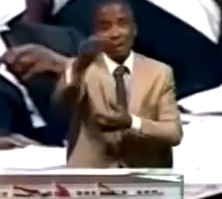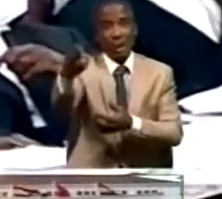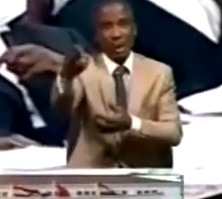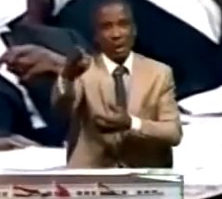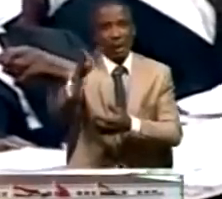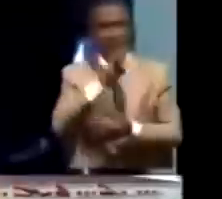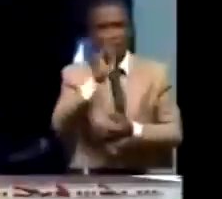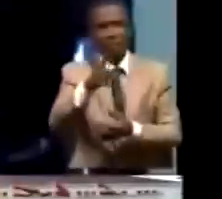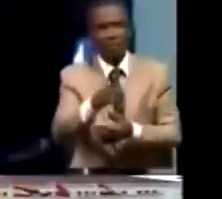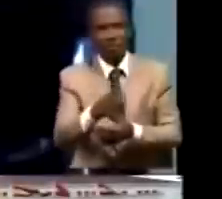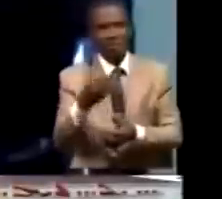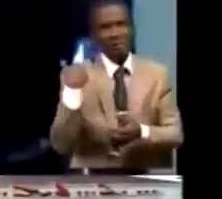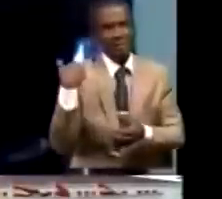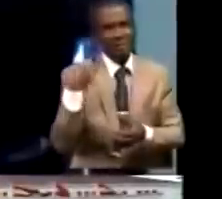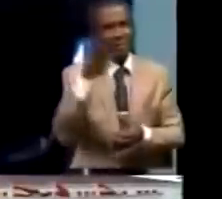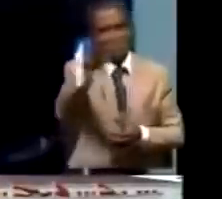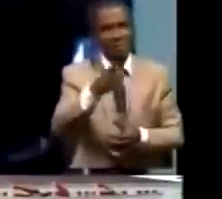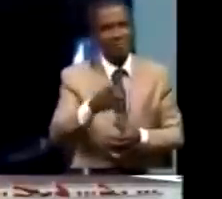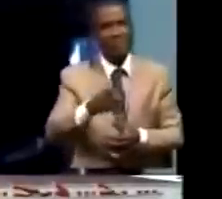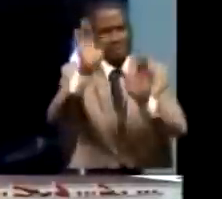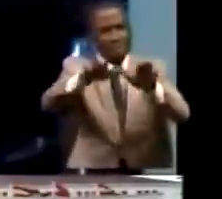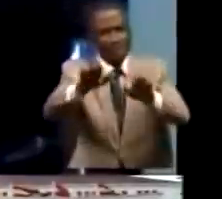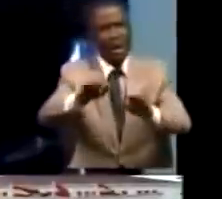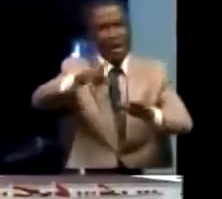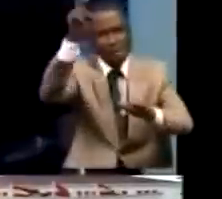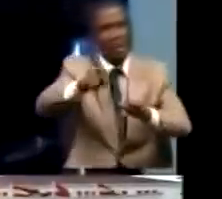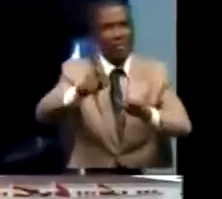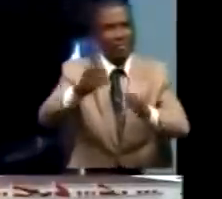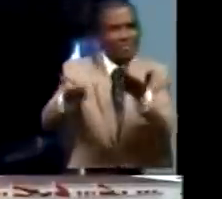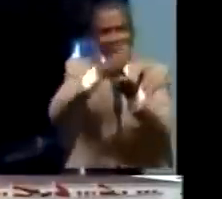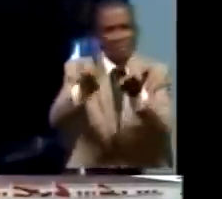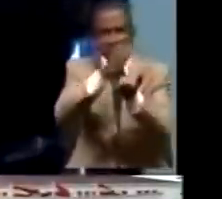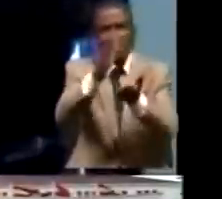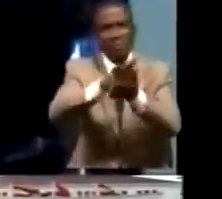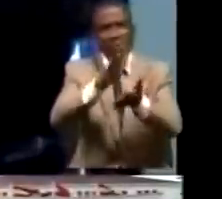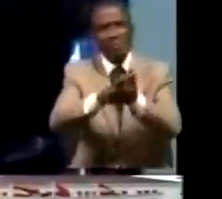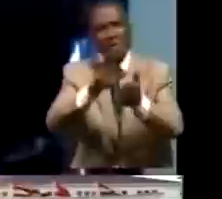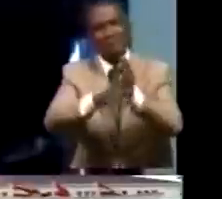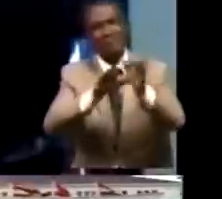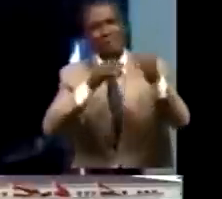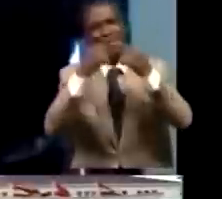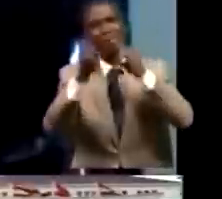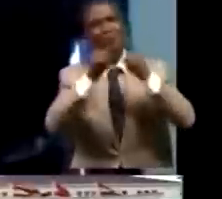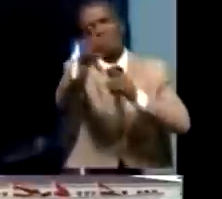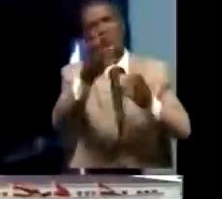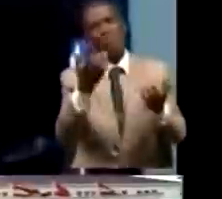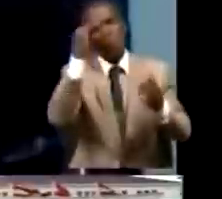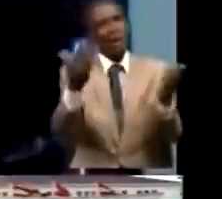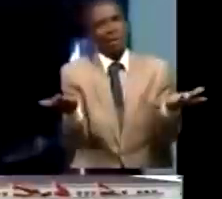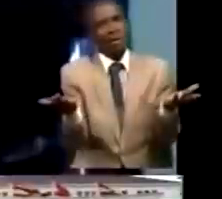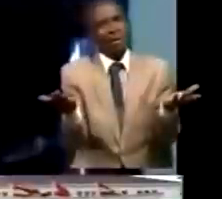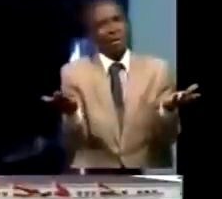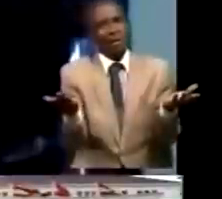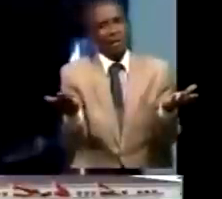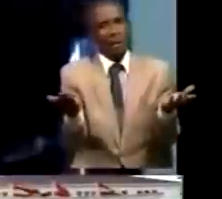My lord, I wish to remind you that I said I needed to refresh my memory by looking at the very document before me. And if I cannot find Savannah,